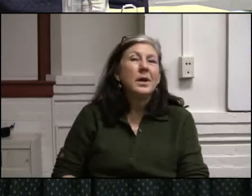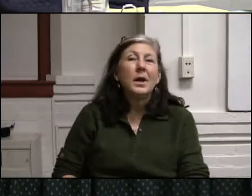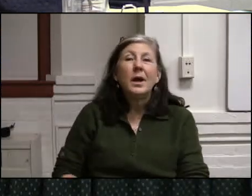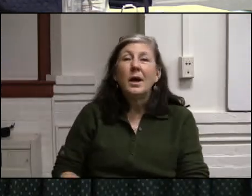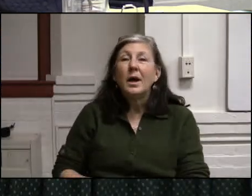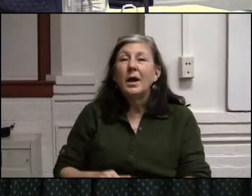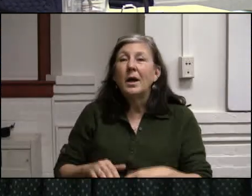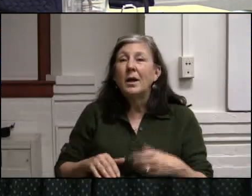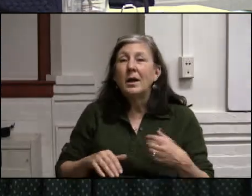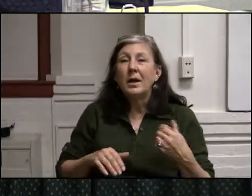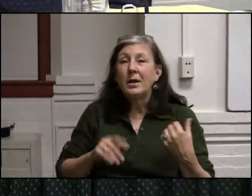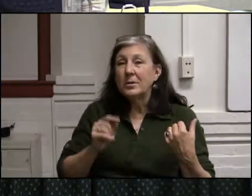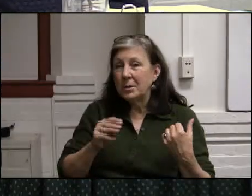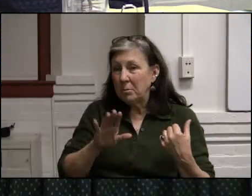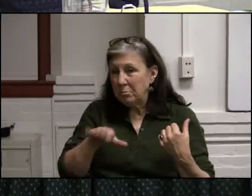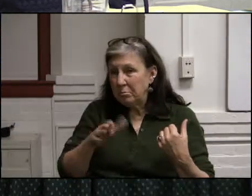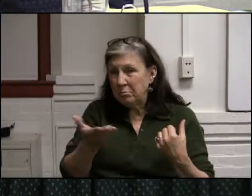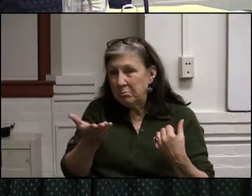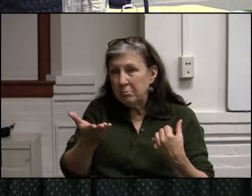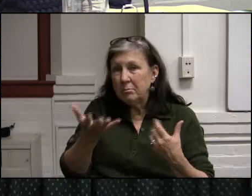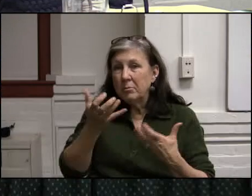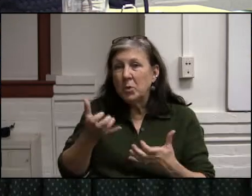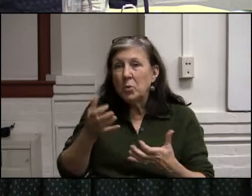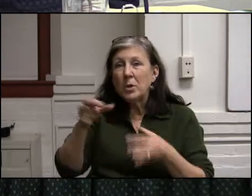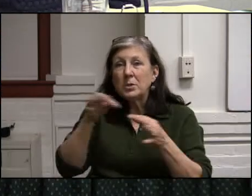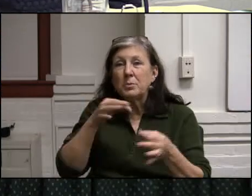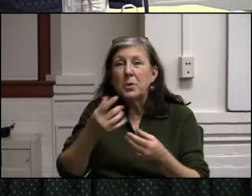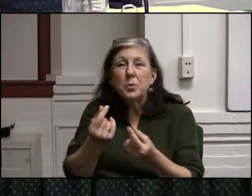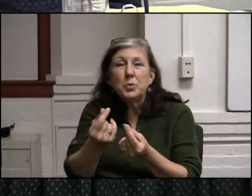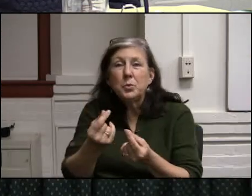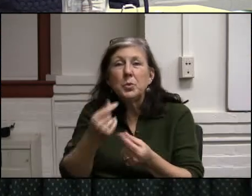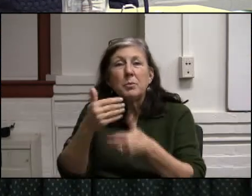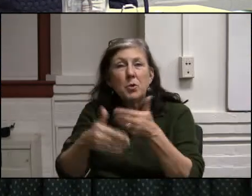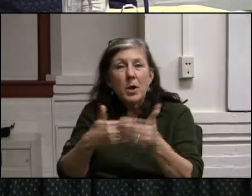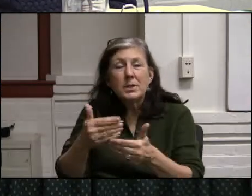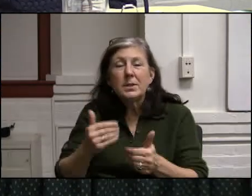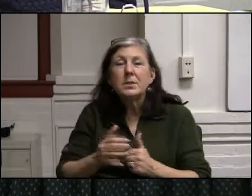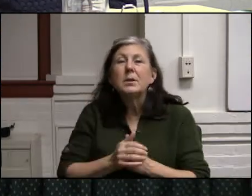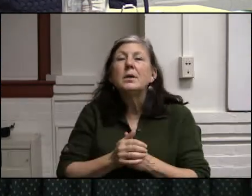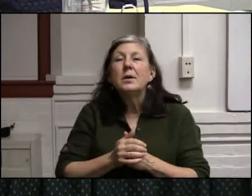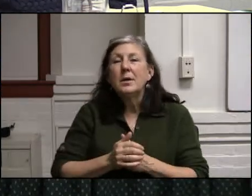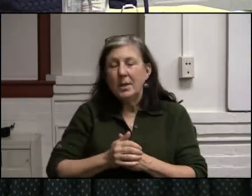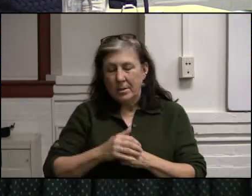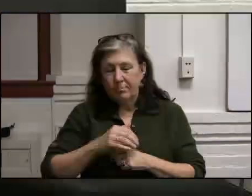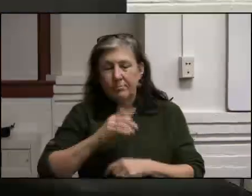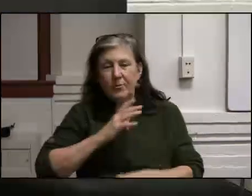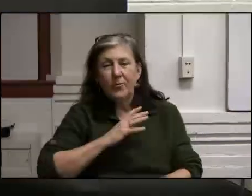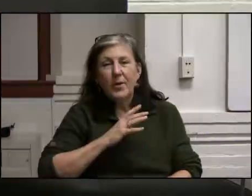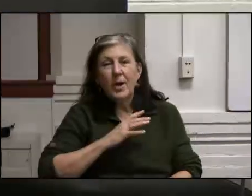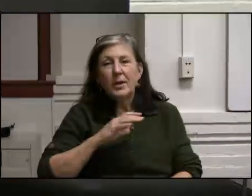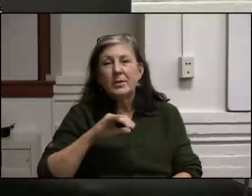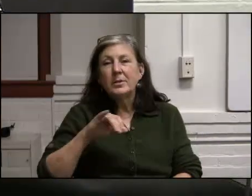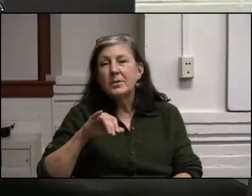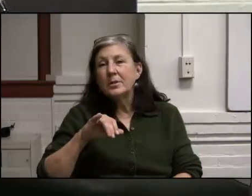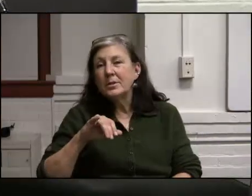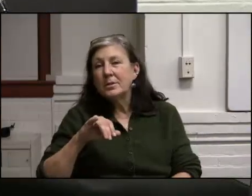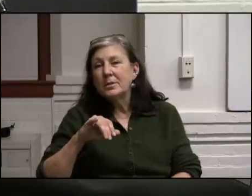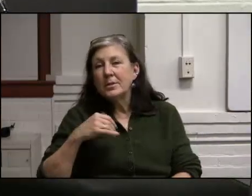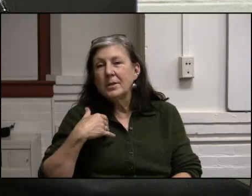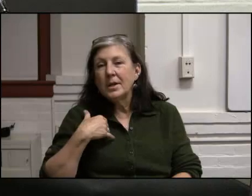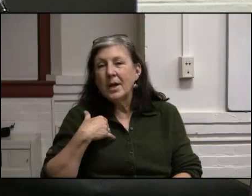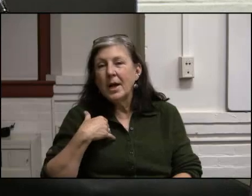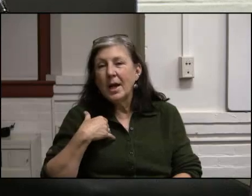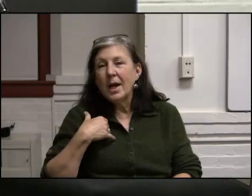would you like to just let us know our process, just for the viewing public? So, I have something written down,